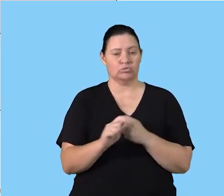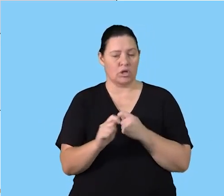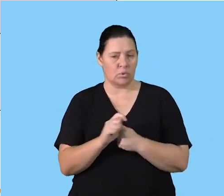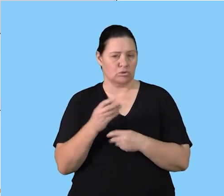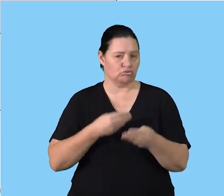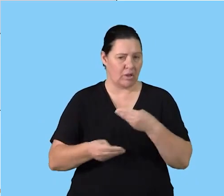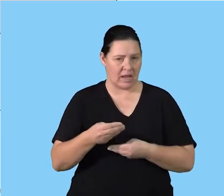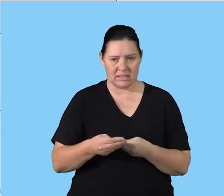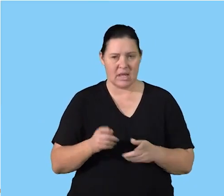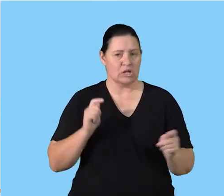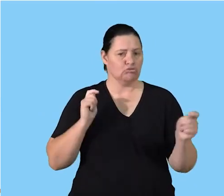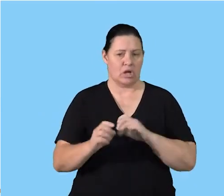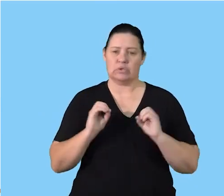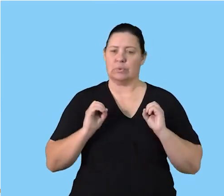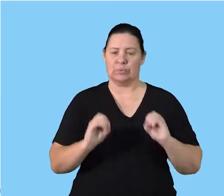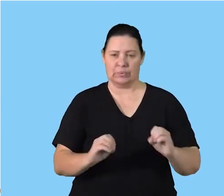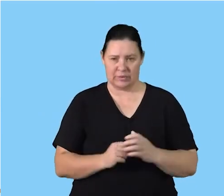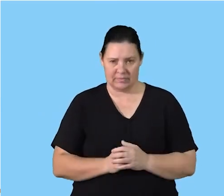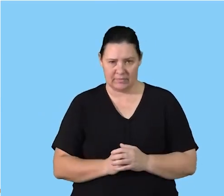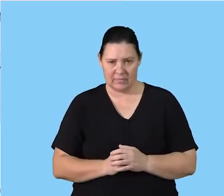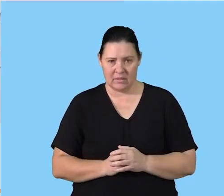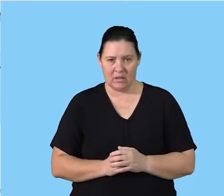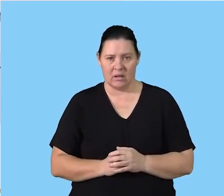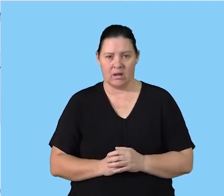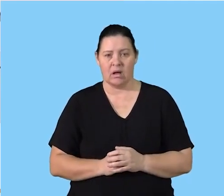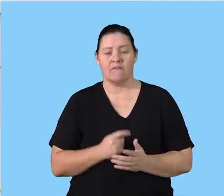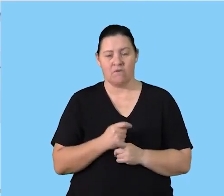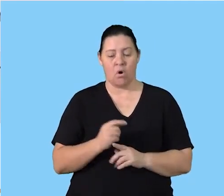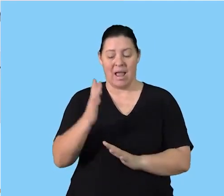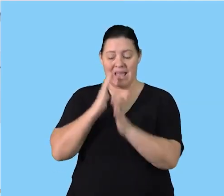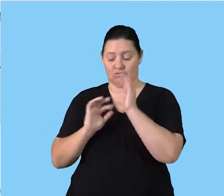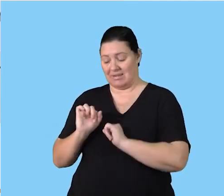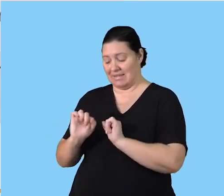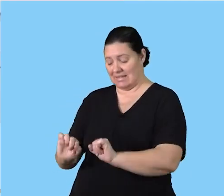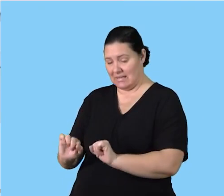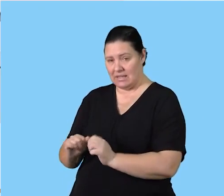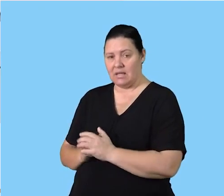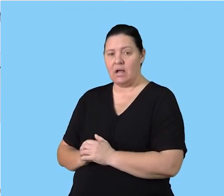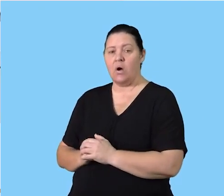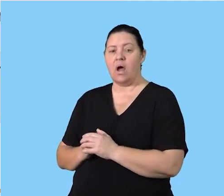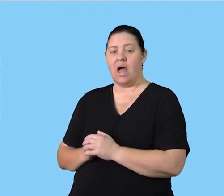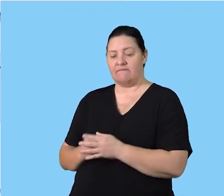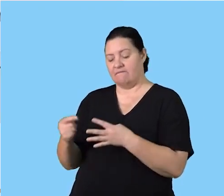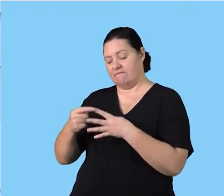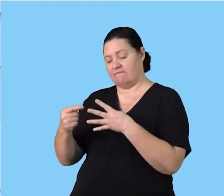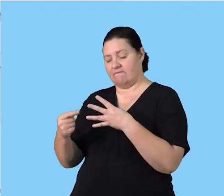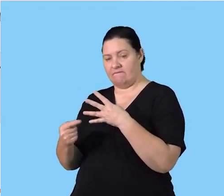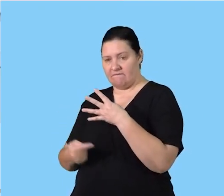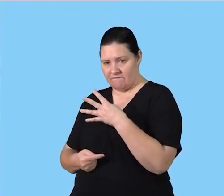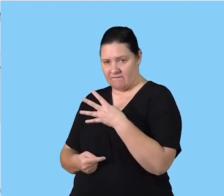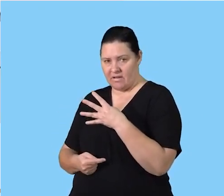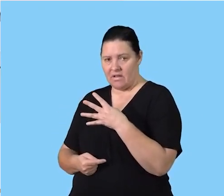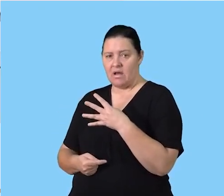and trade, there are no amendments there. In terms of history, history has got 4 different terms as